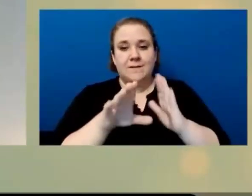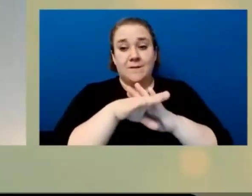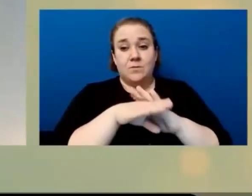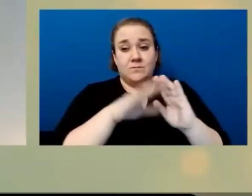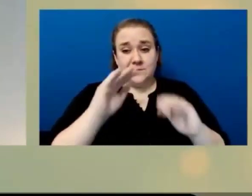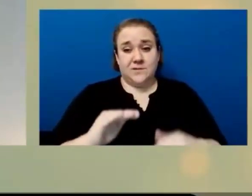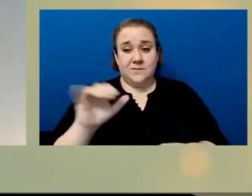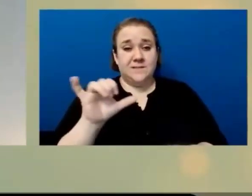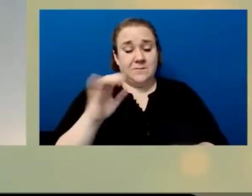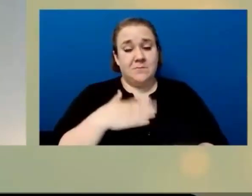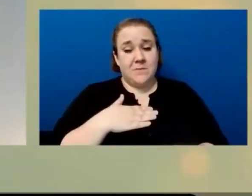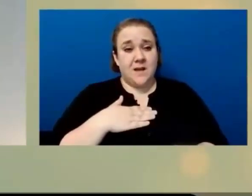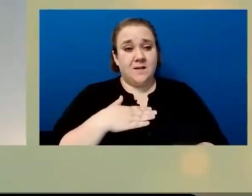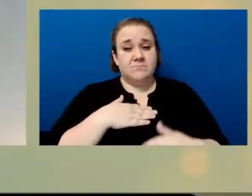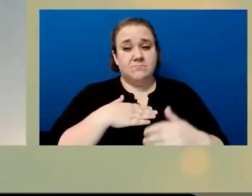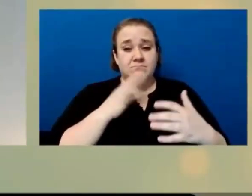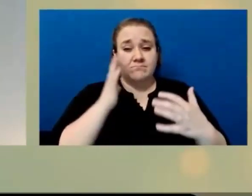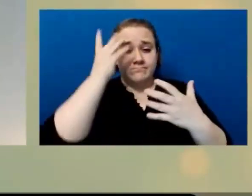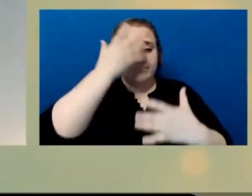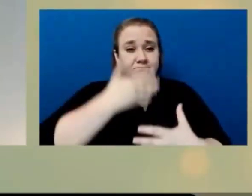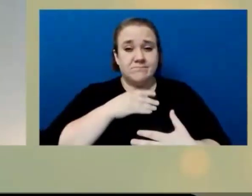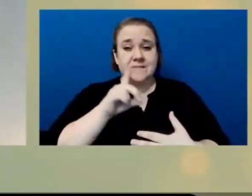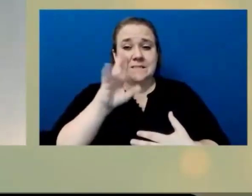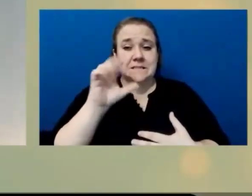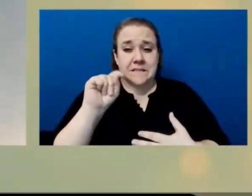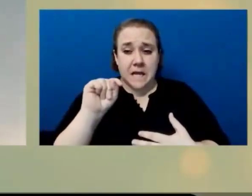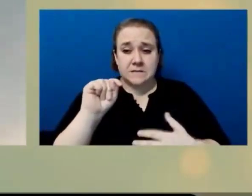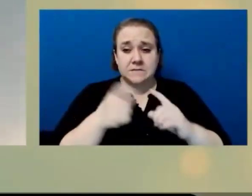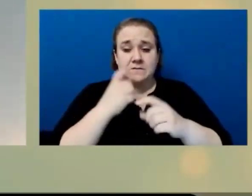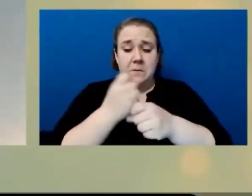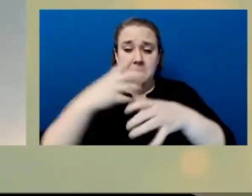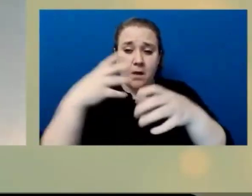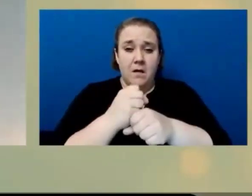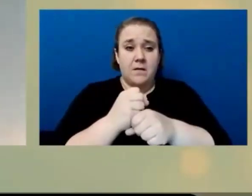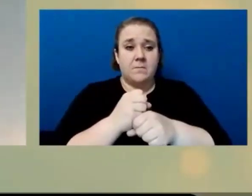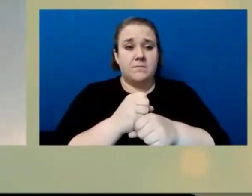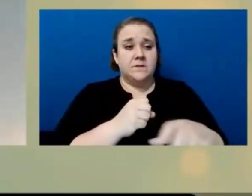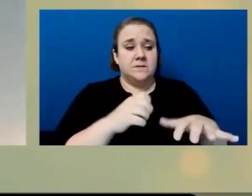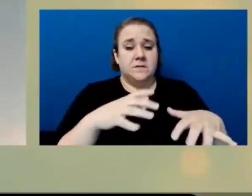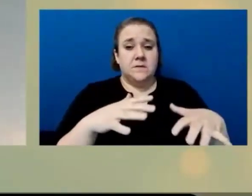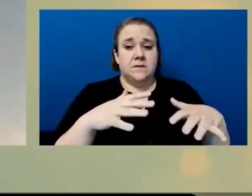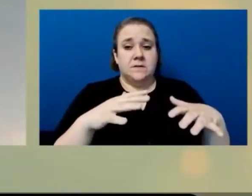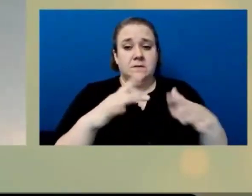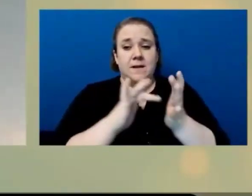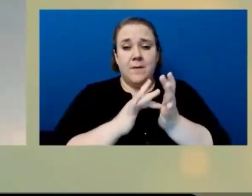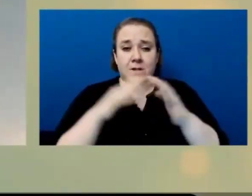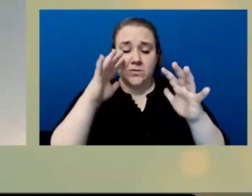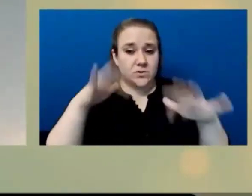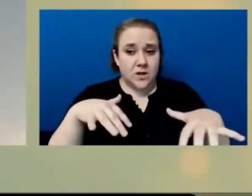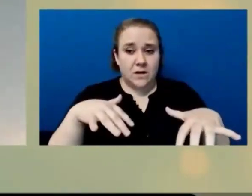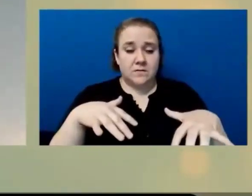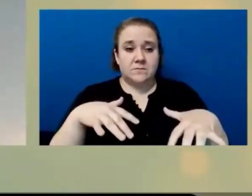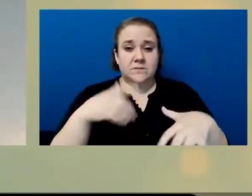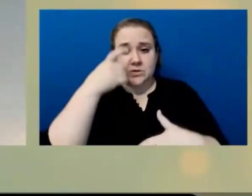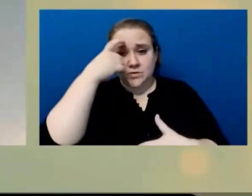Child, I can fix nothing. But I pull her to my chest and let her tears join mine.